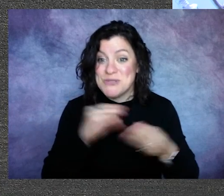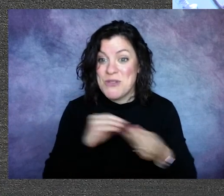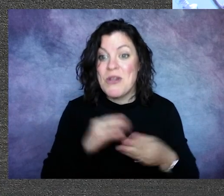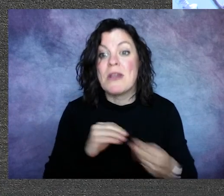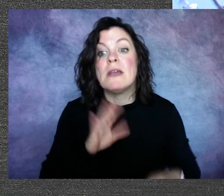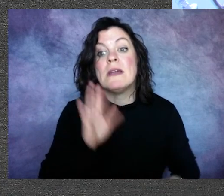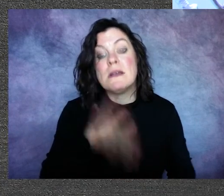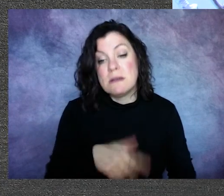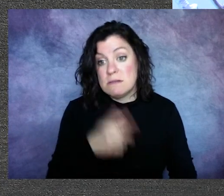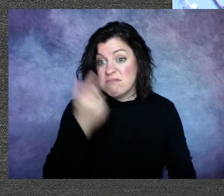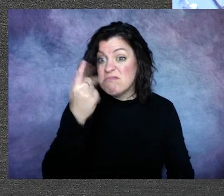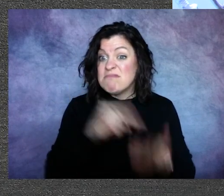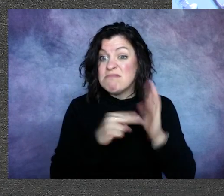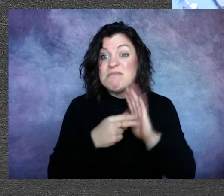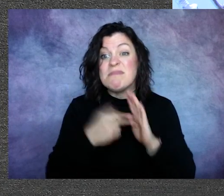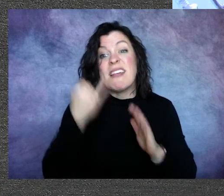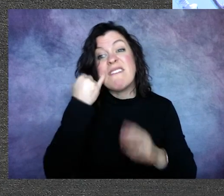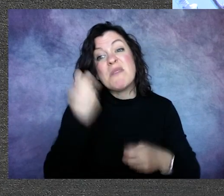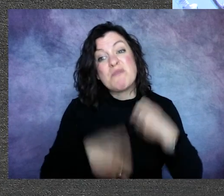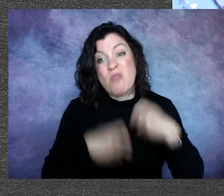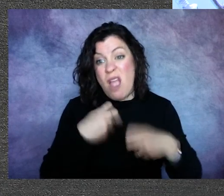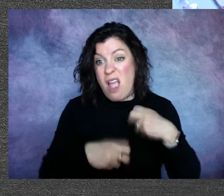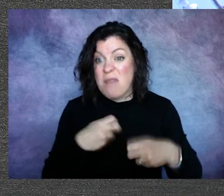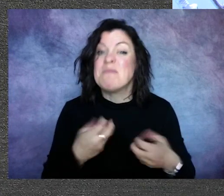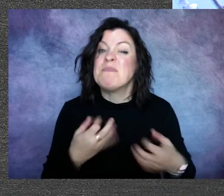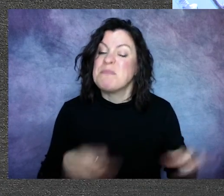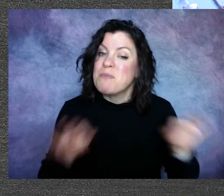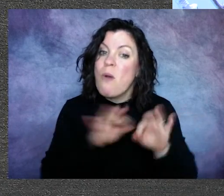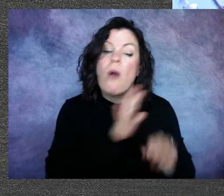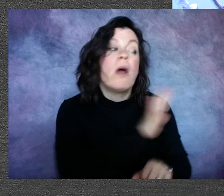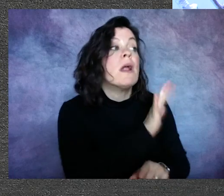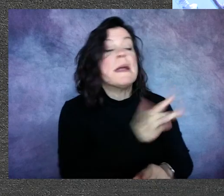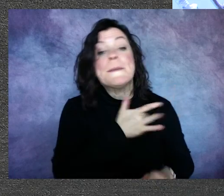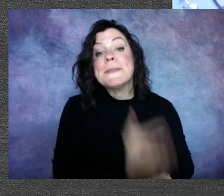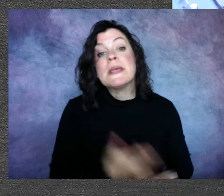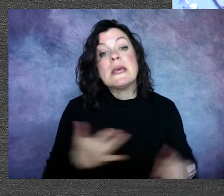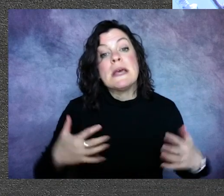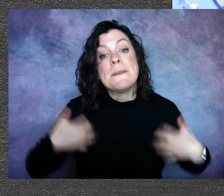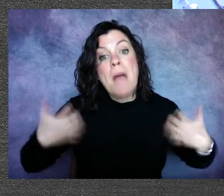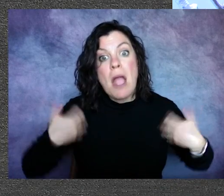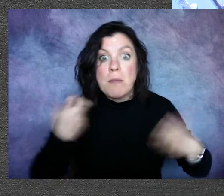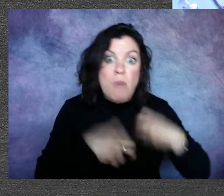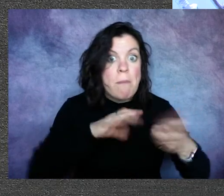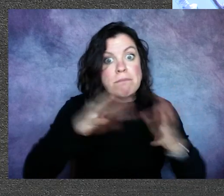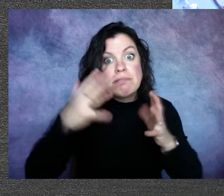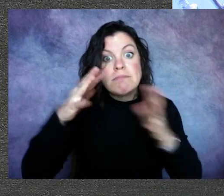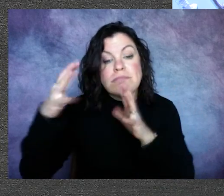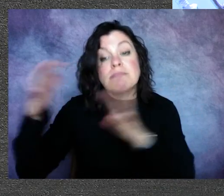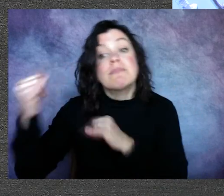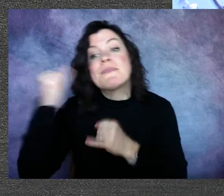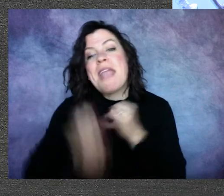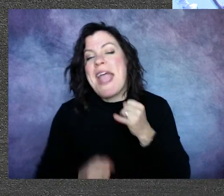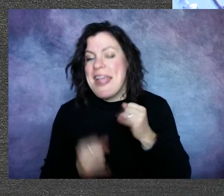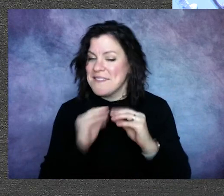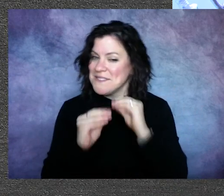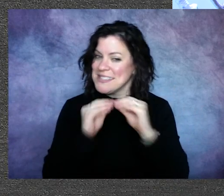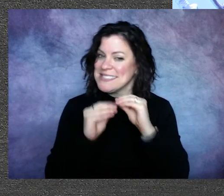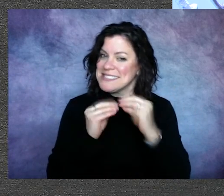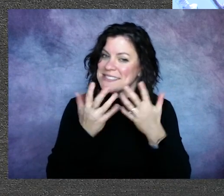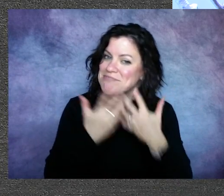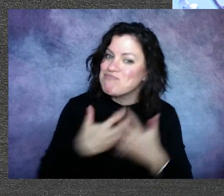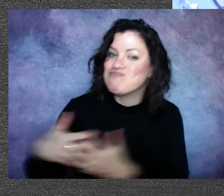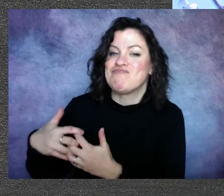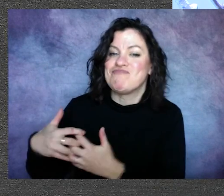he always fixes his problems at the end, and we always end up learning something new together, don't we, George? He's a cool